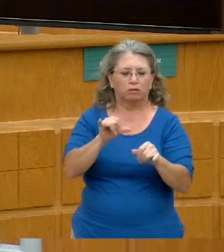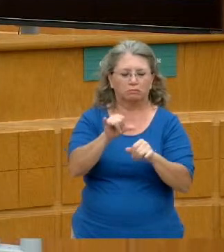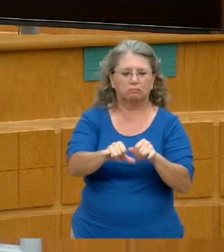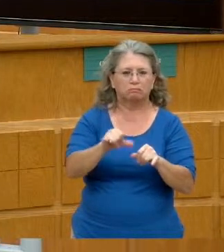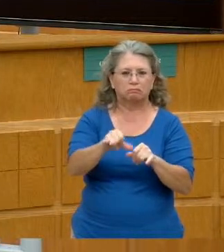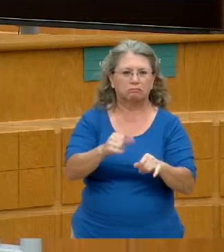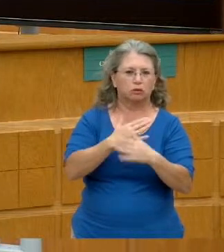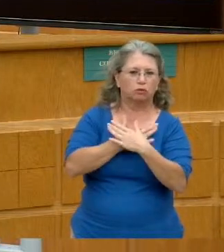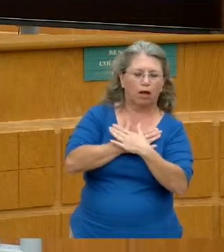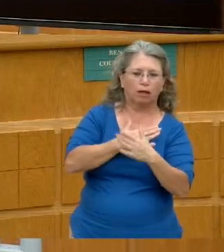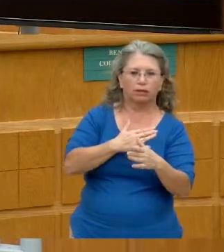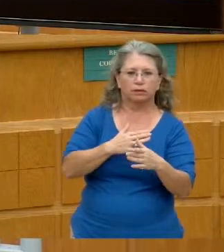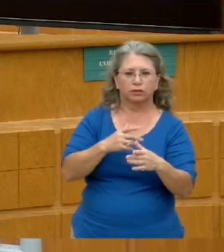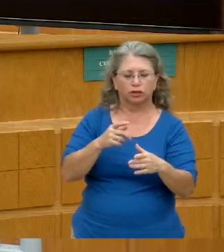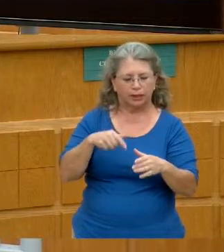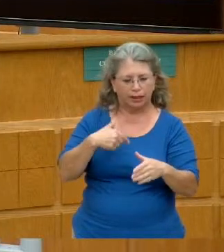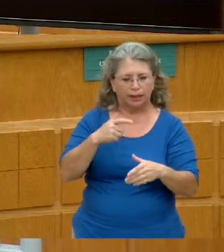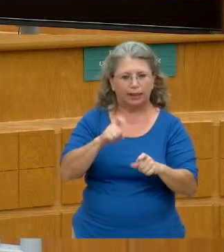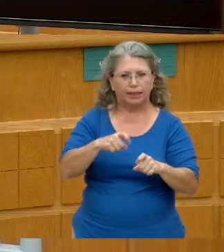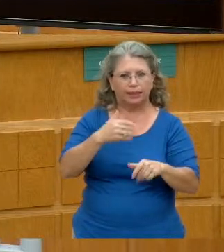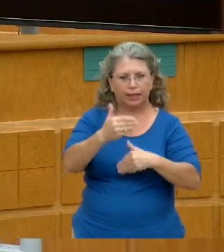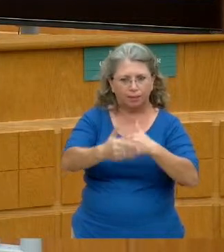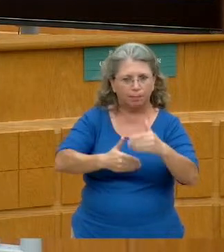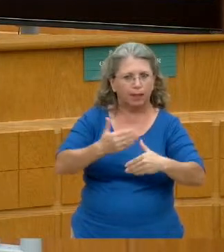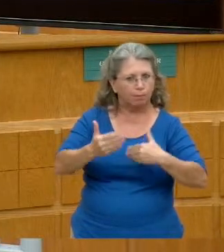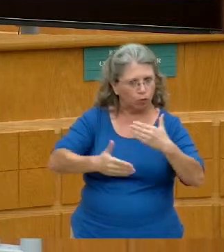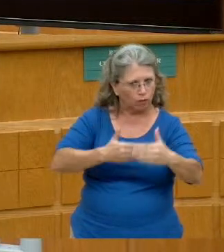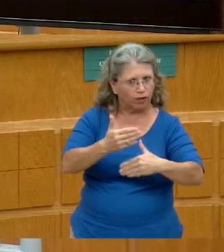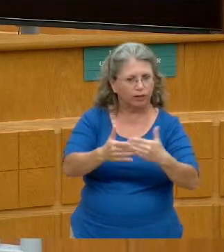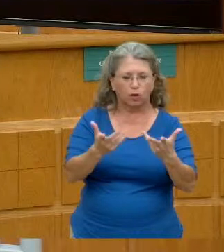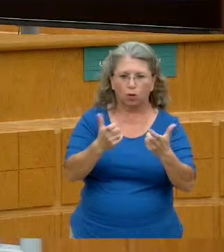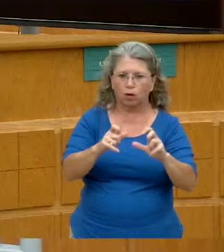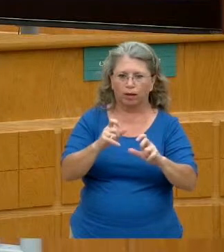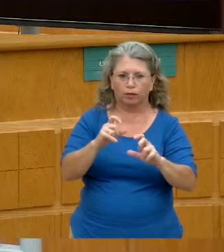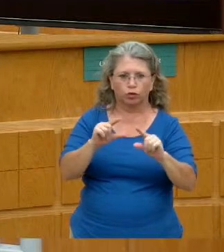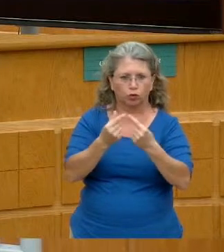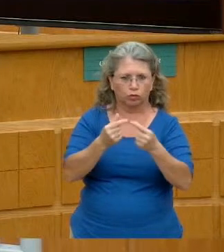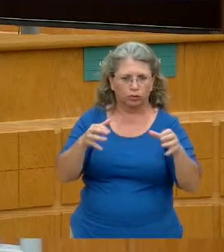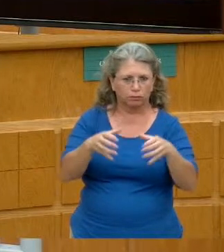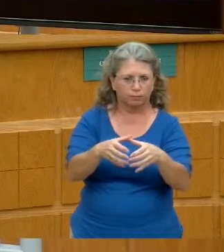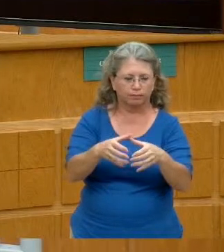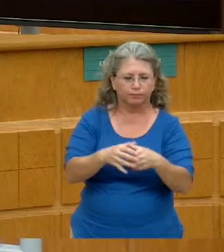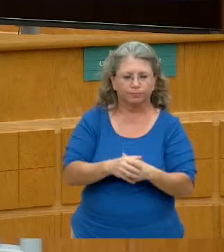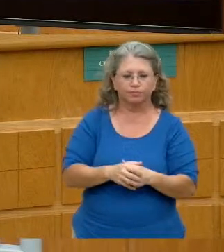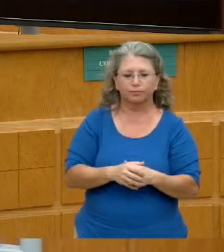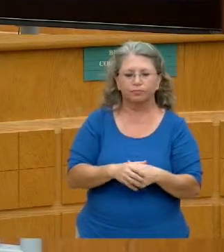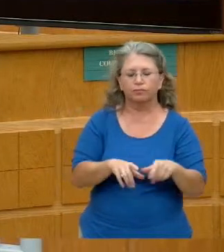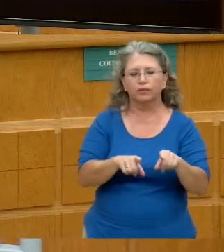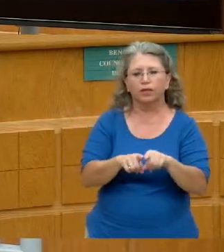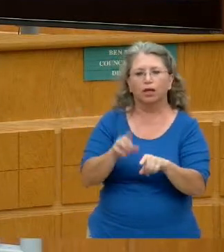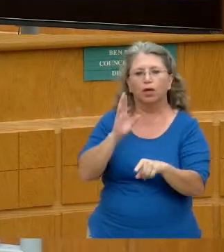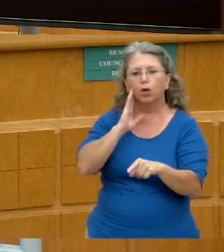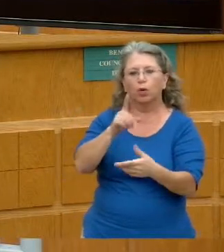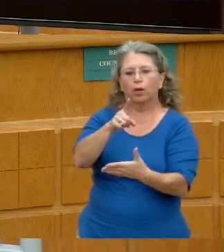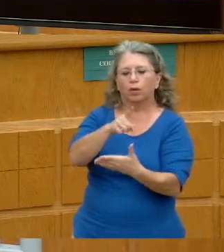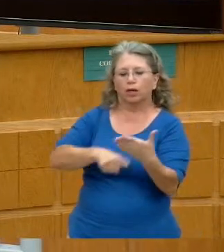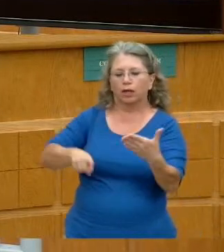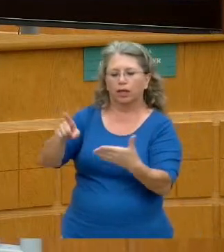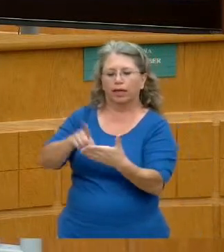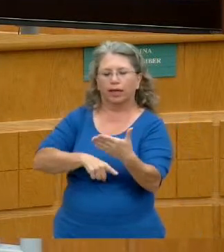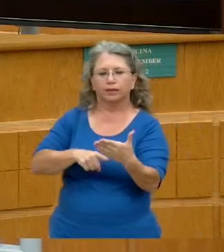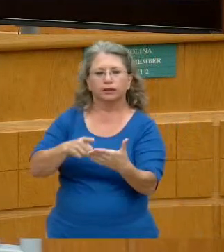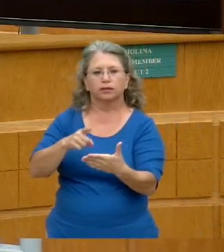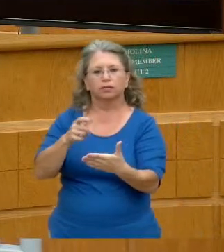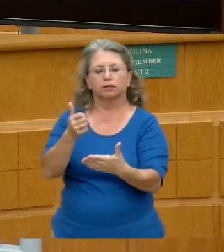want big groups forming. We're also going to cancel lease agreements that we have for those 4 days with some